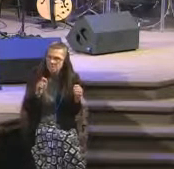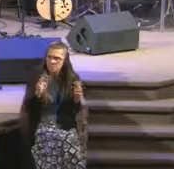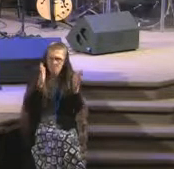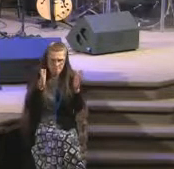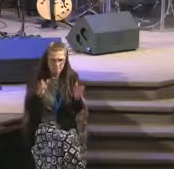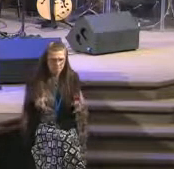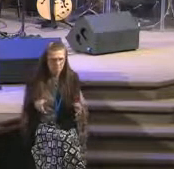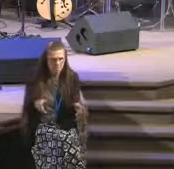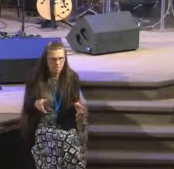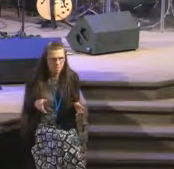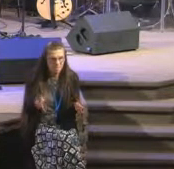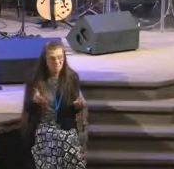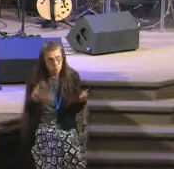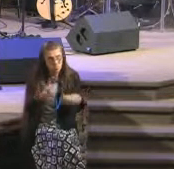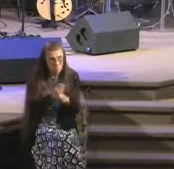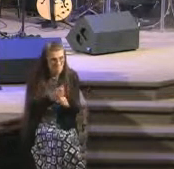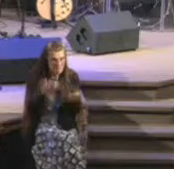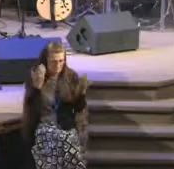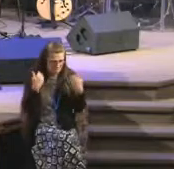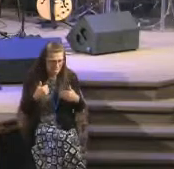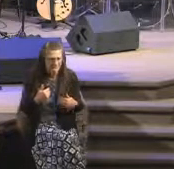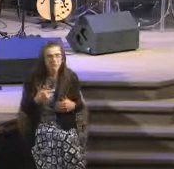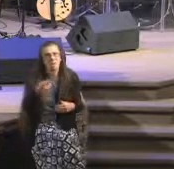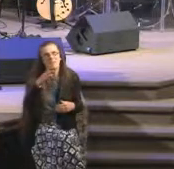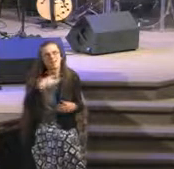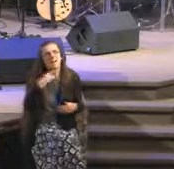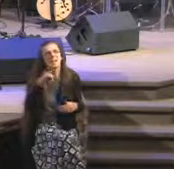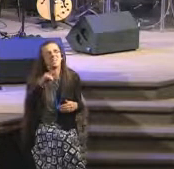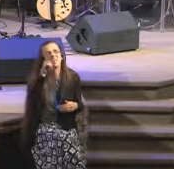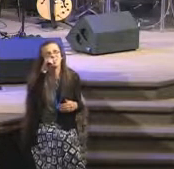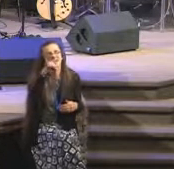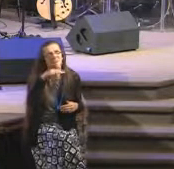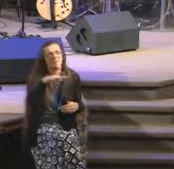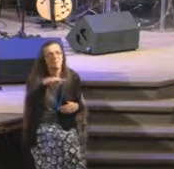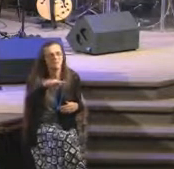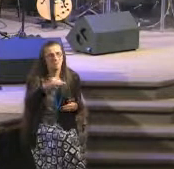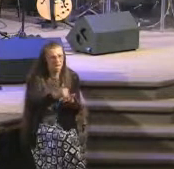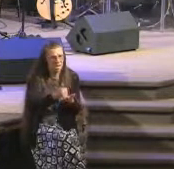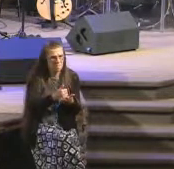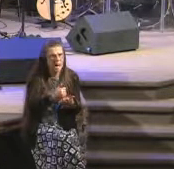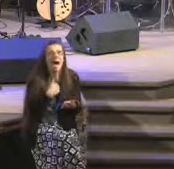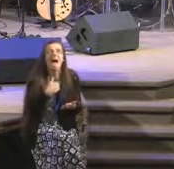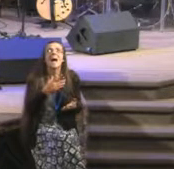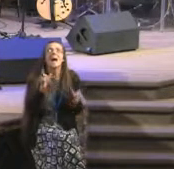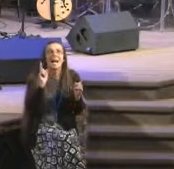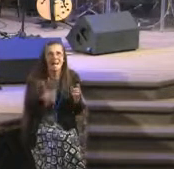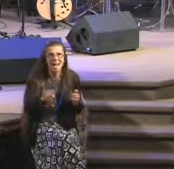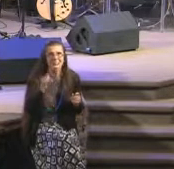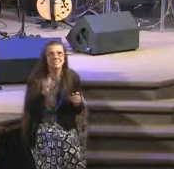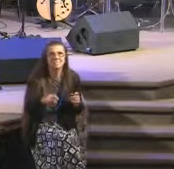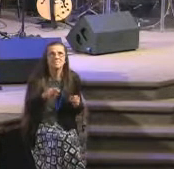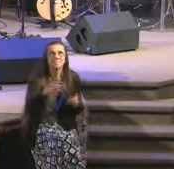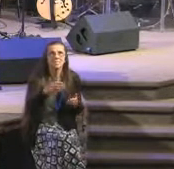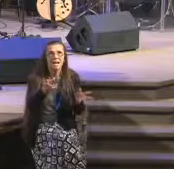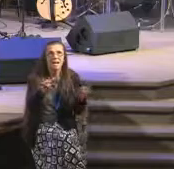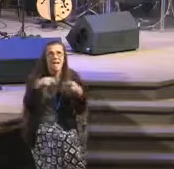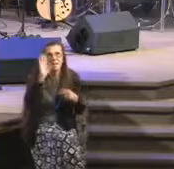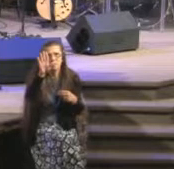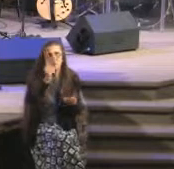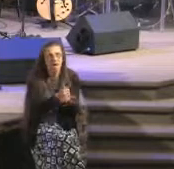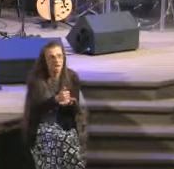can make it on our own, says, God, I still need your help. God, without you, I can't make it. Without you, I've got nothing. I've got